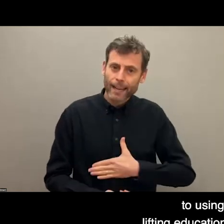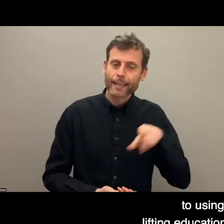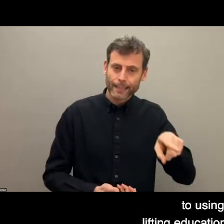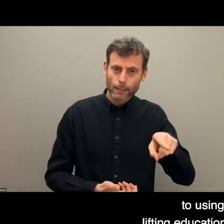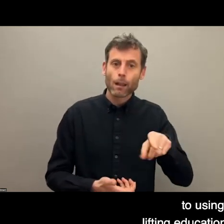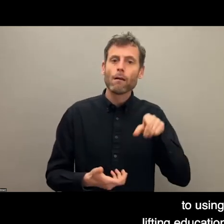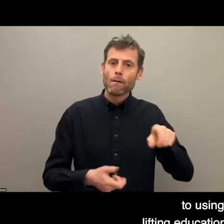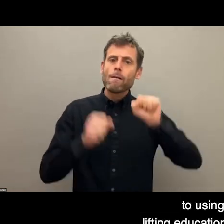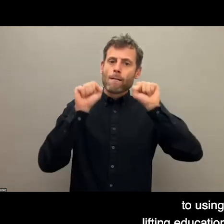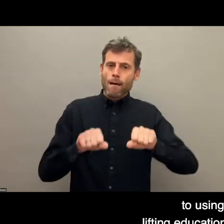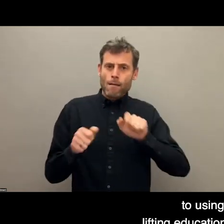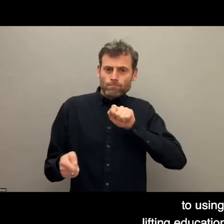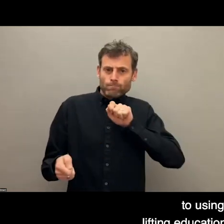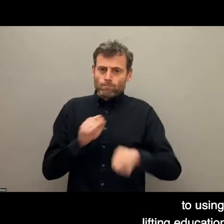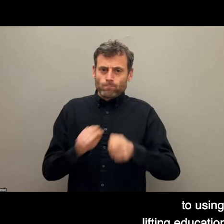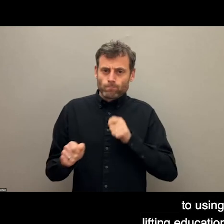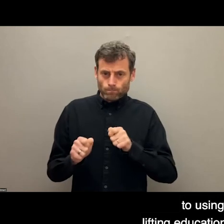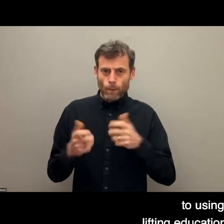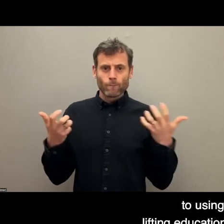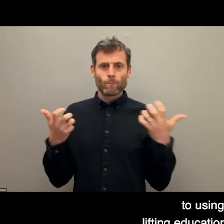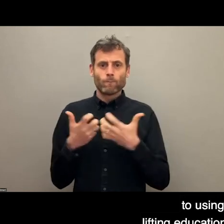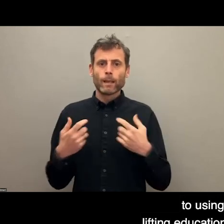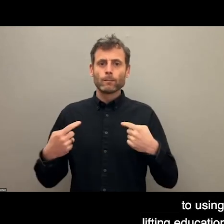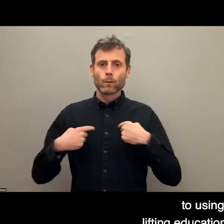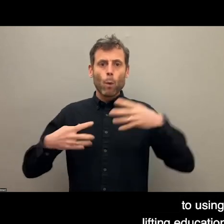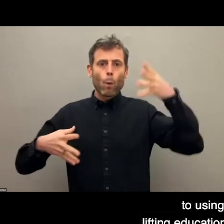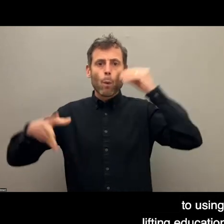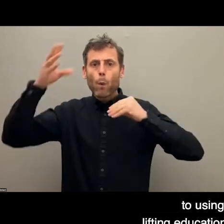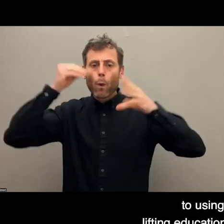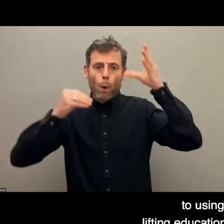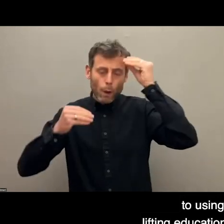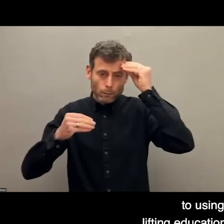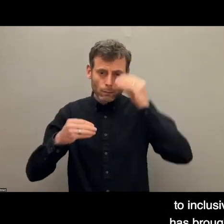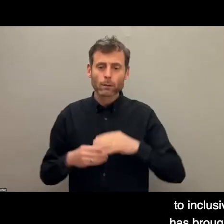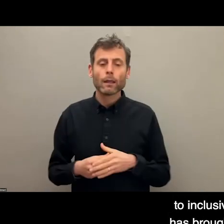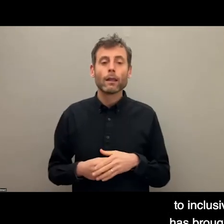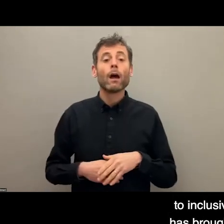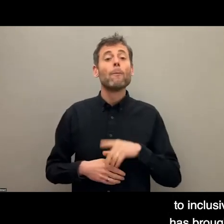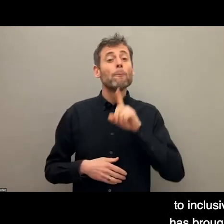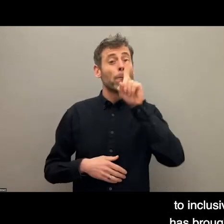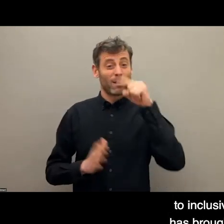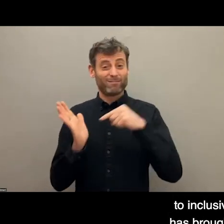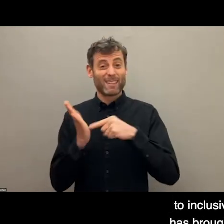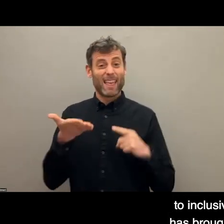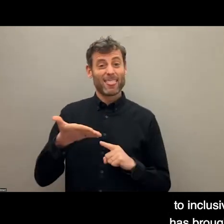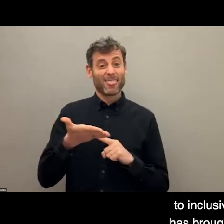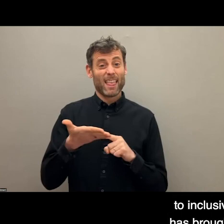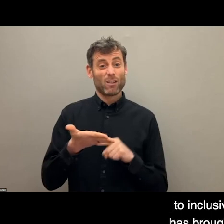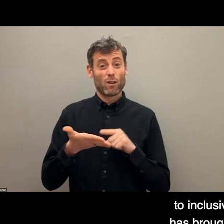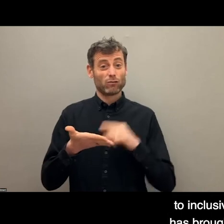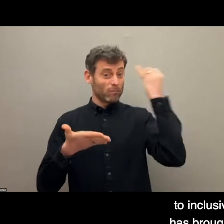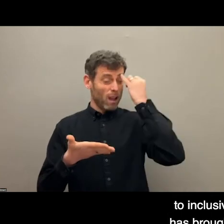purposefully for lifting education systems from excluding practices to inclusive practices.